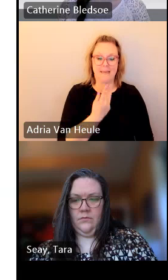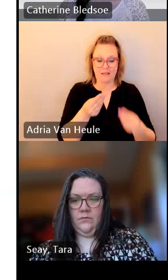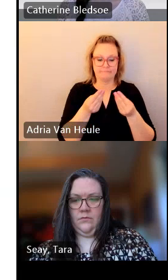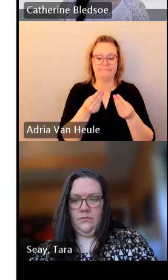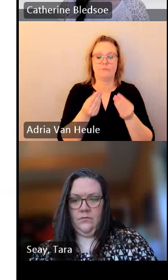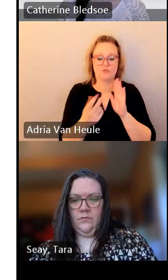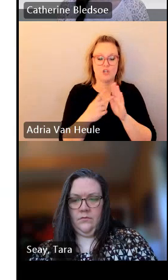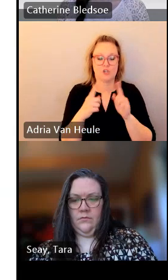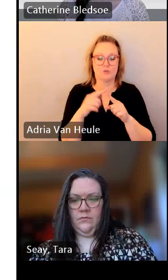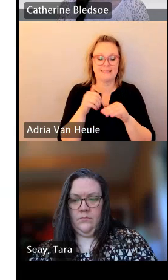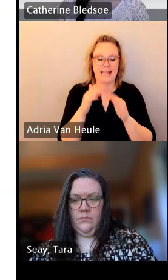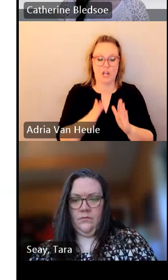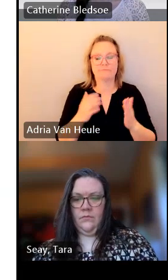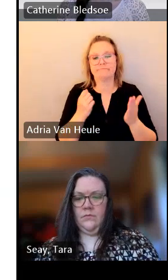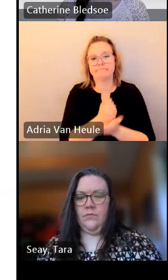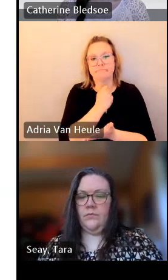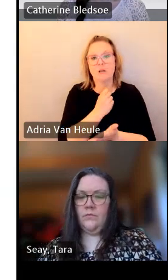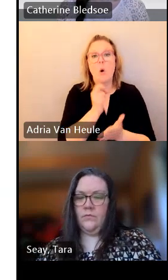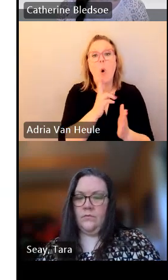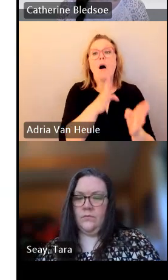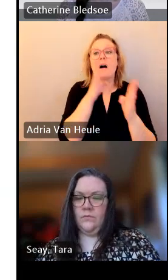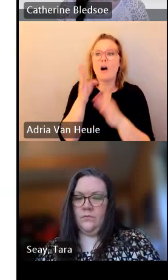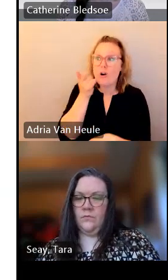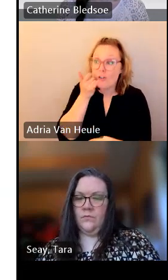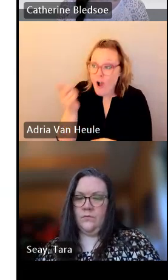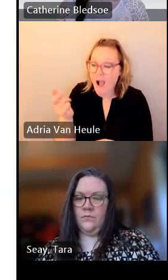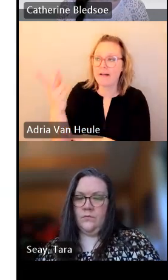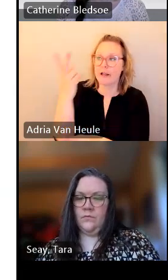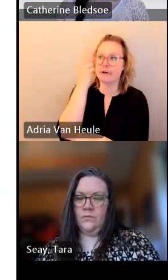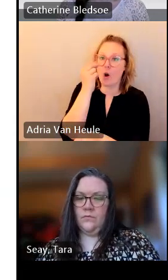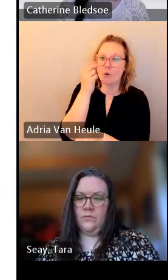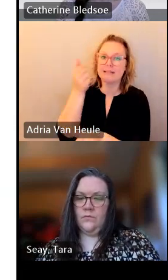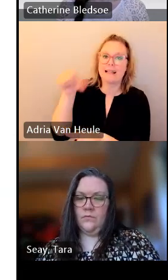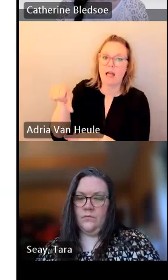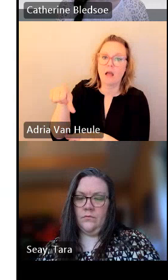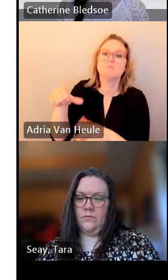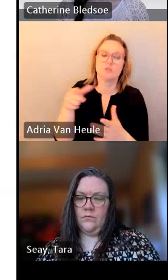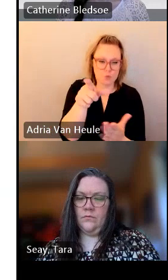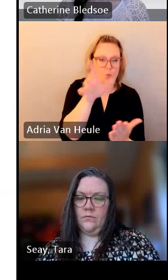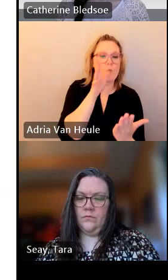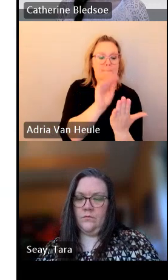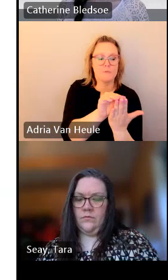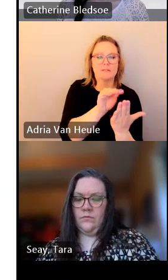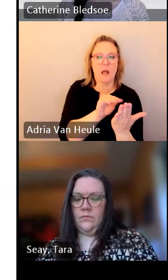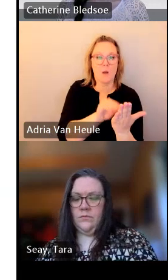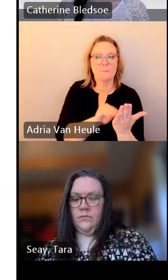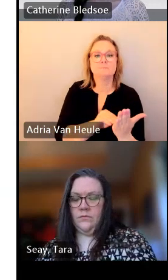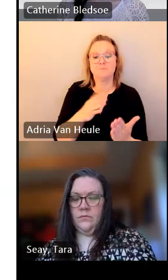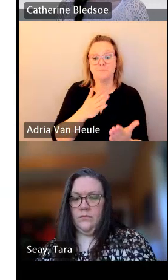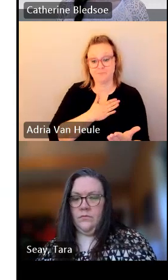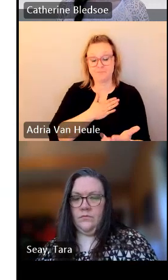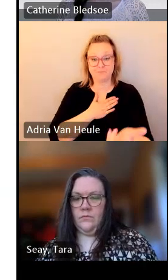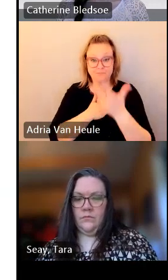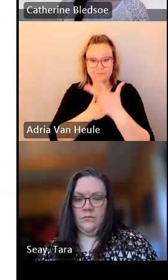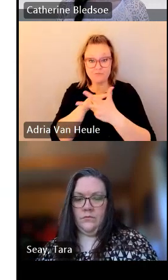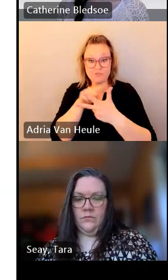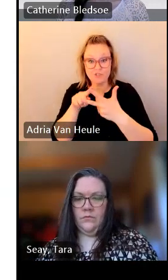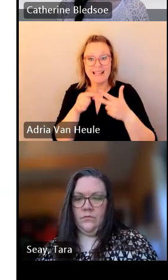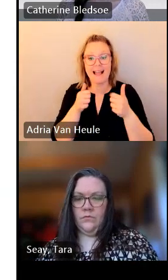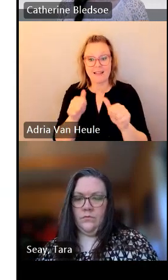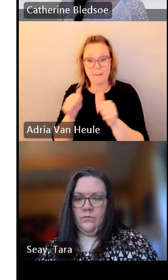participant decline to participate? So you'll note that those 3 contact attempts here. When your log